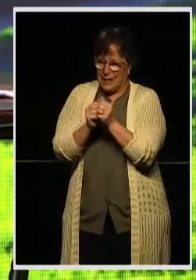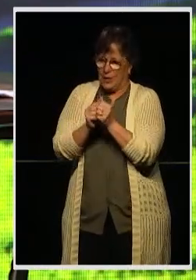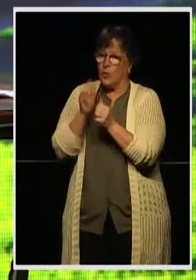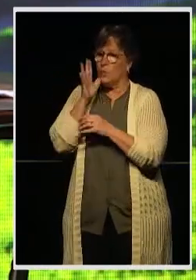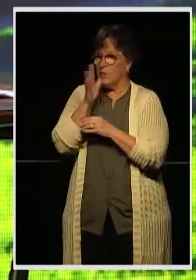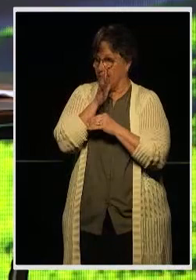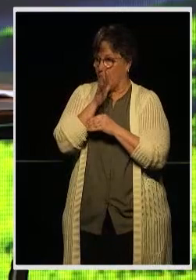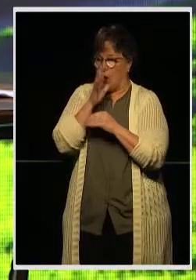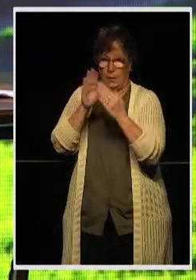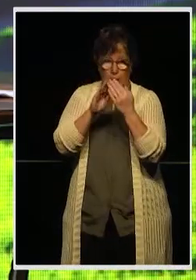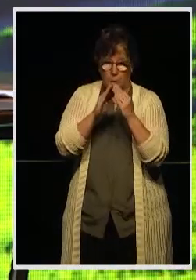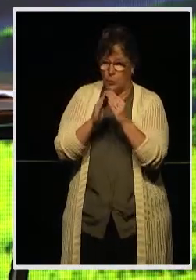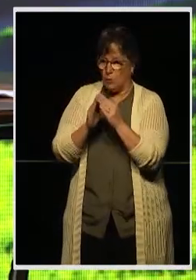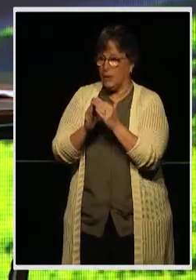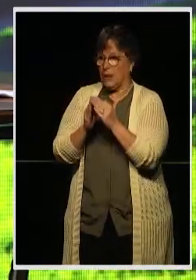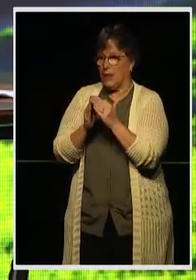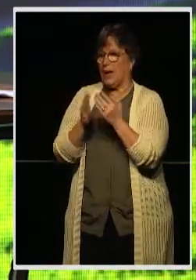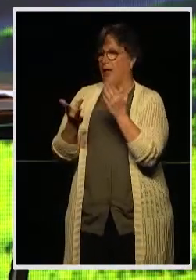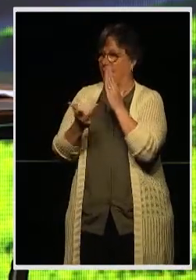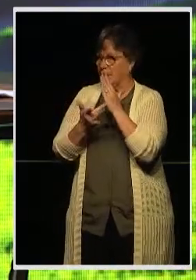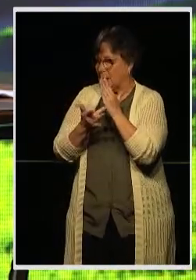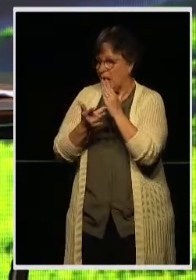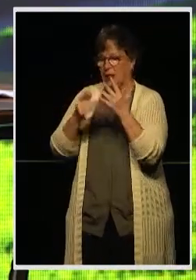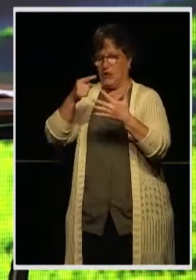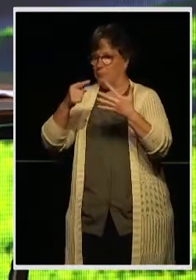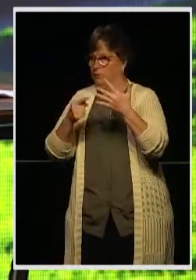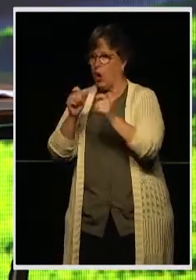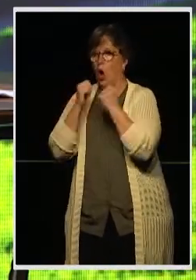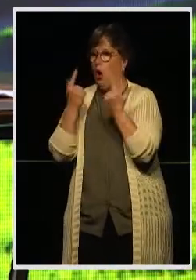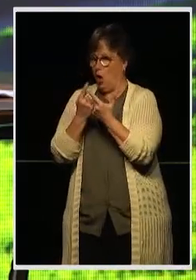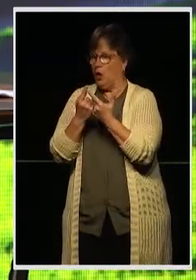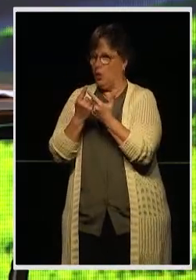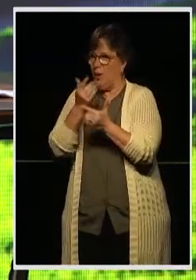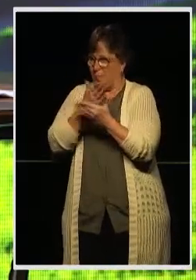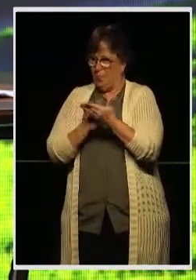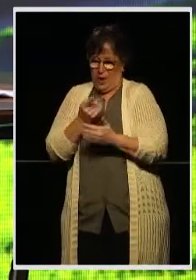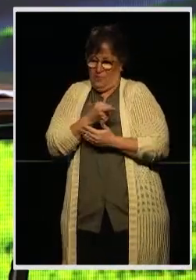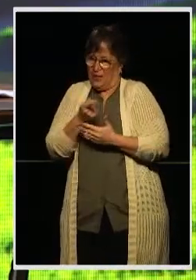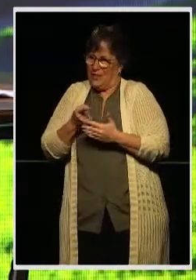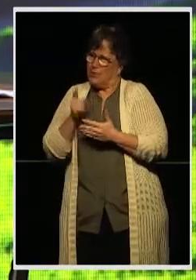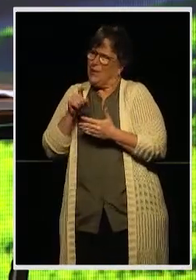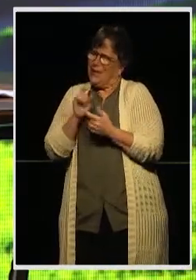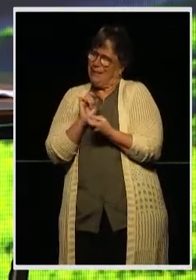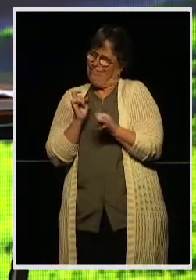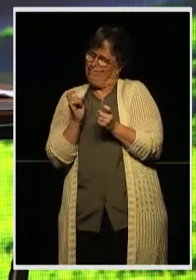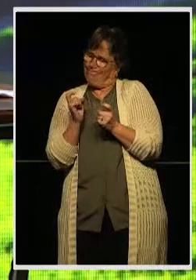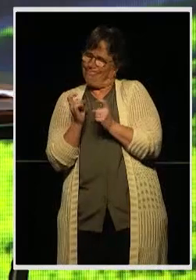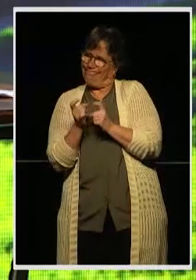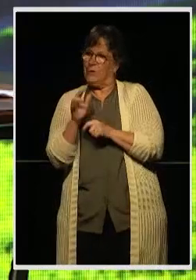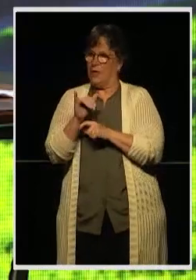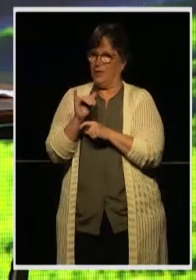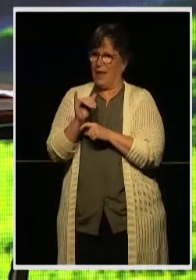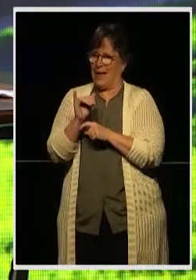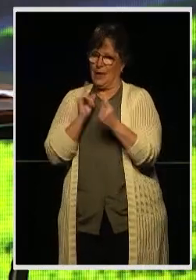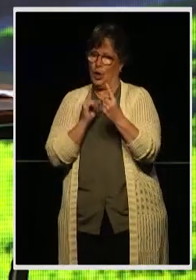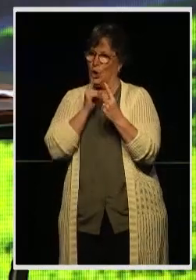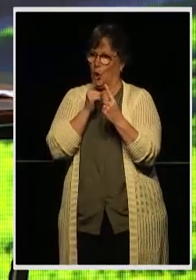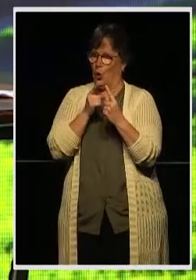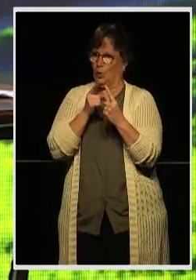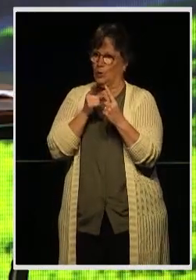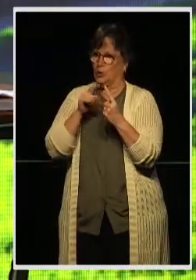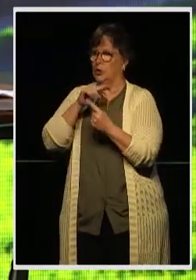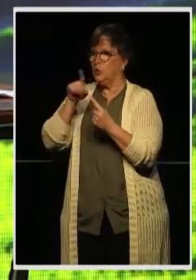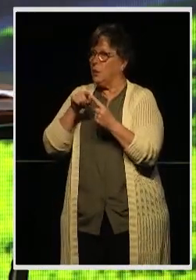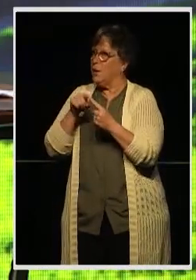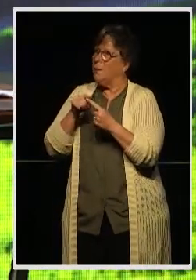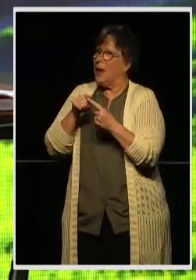community and the sort of technology and everybody who's involved in it, try to kind of shift that paradigm to be really about providing incentives